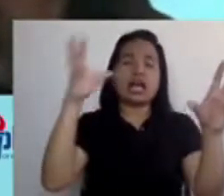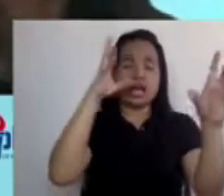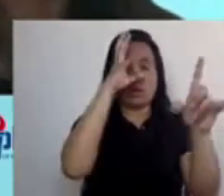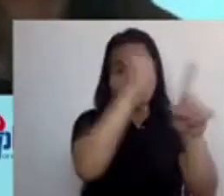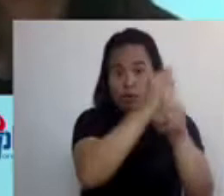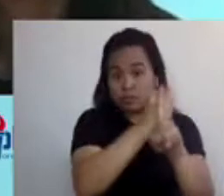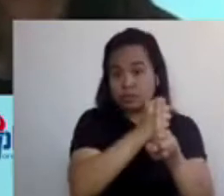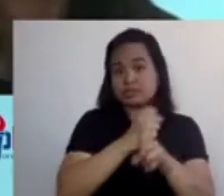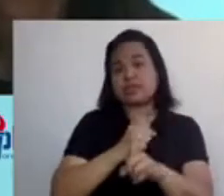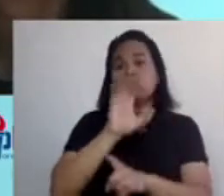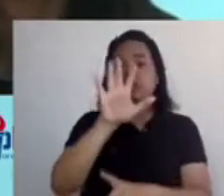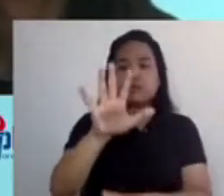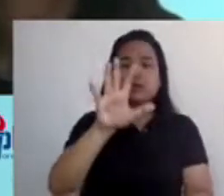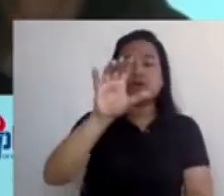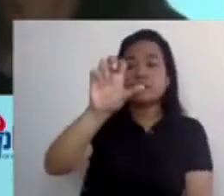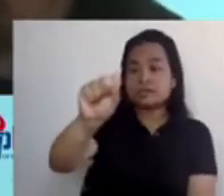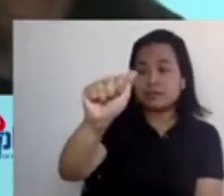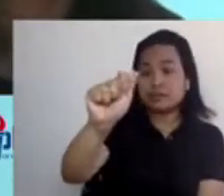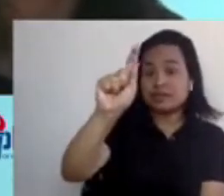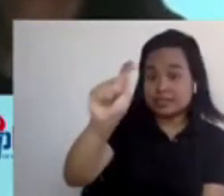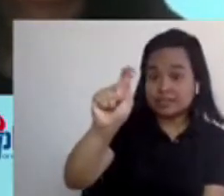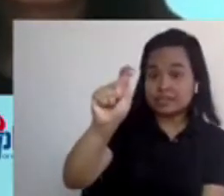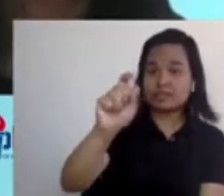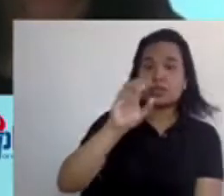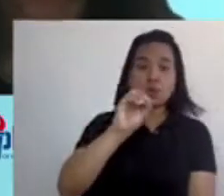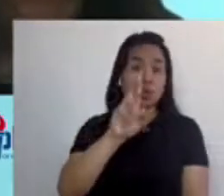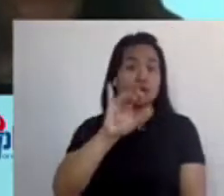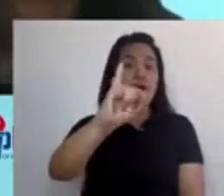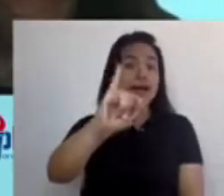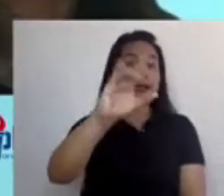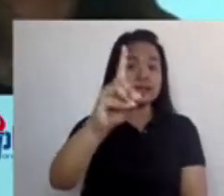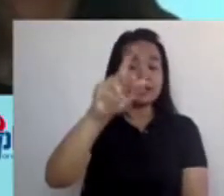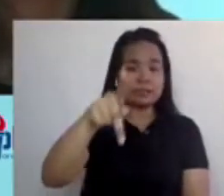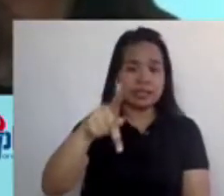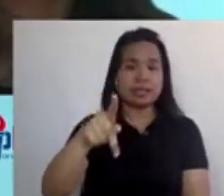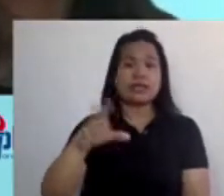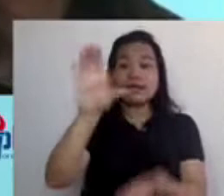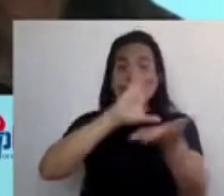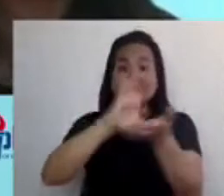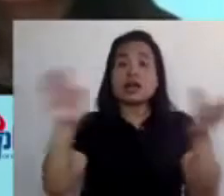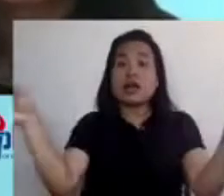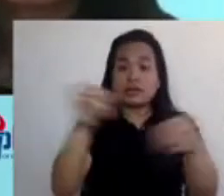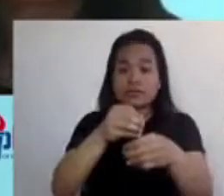your IDPs, the central office will allow for an adjustment on the timeline and